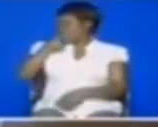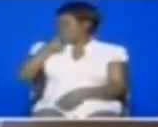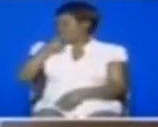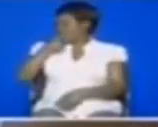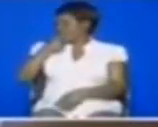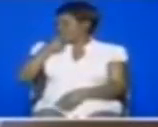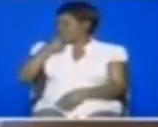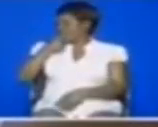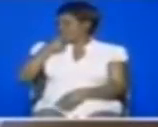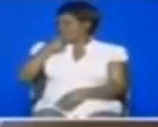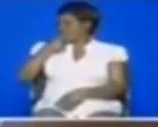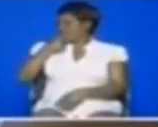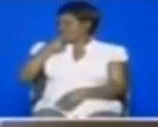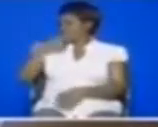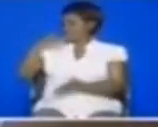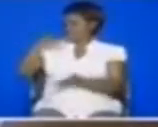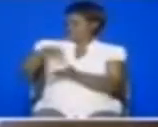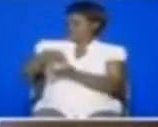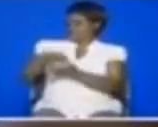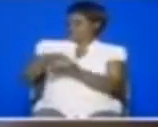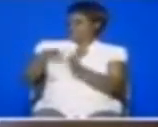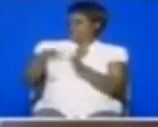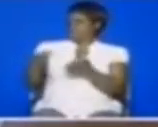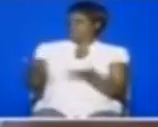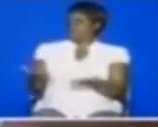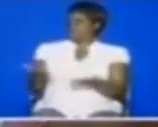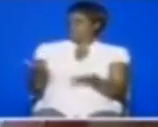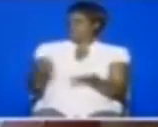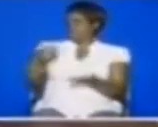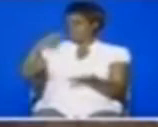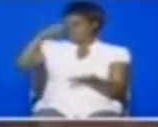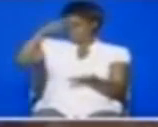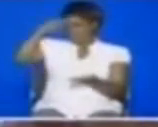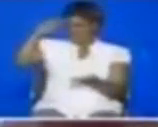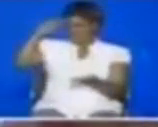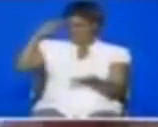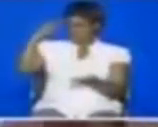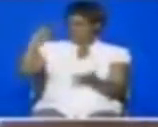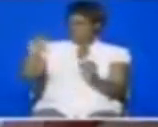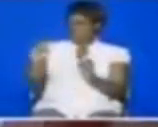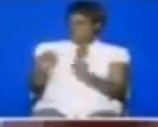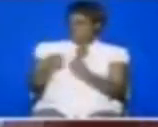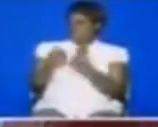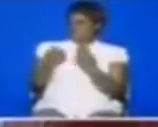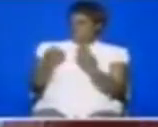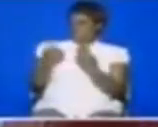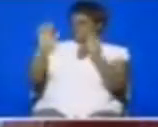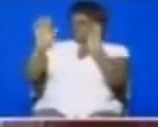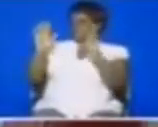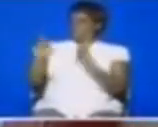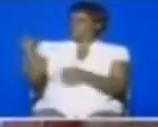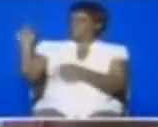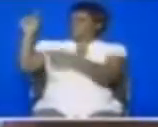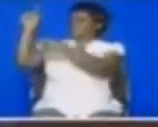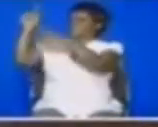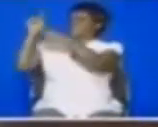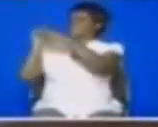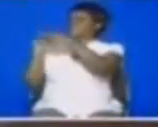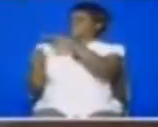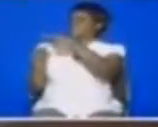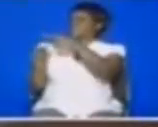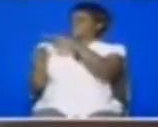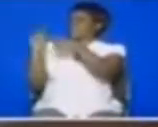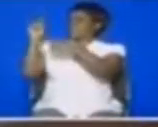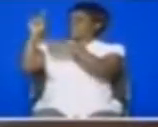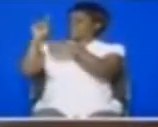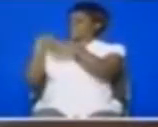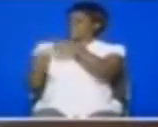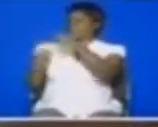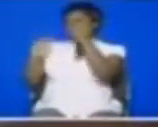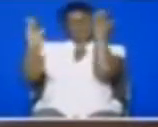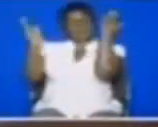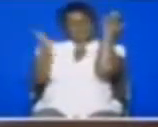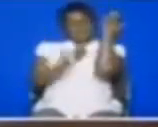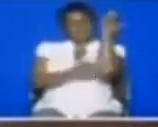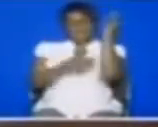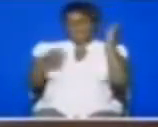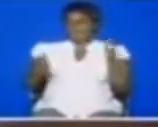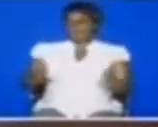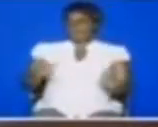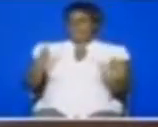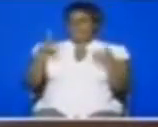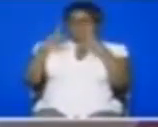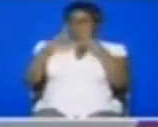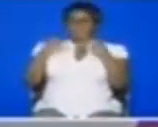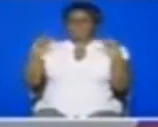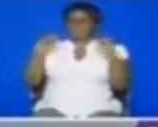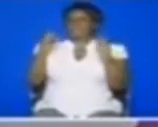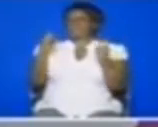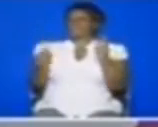Thika, and then you have a situation where, because we did that, they are now going to revenge. But they revenge in a very bad way. So what then is the